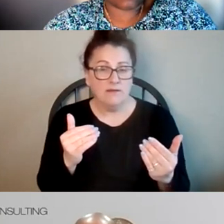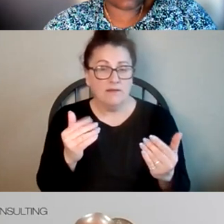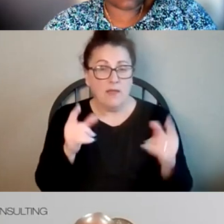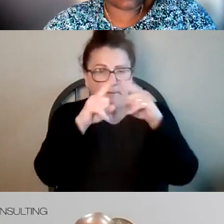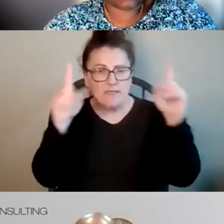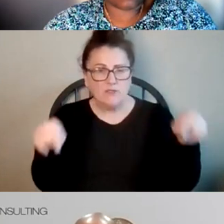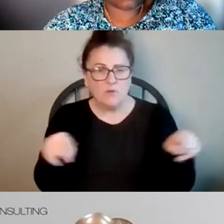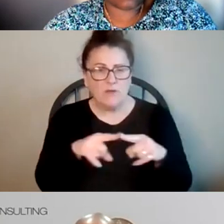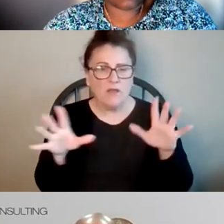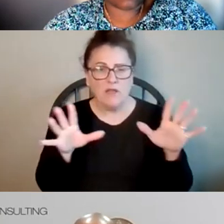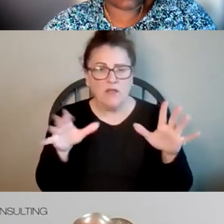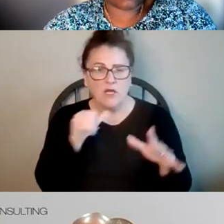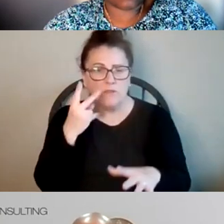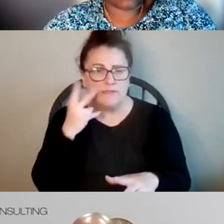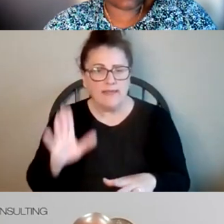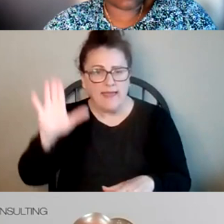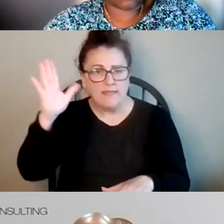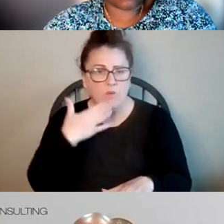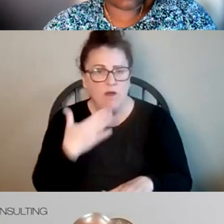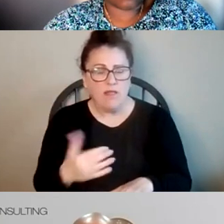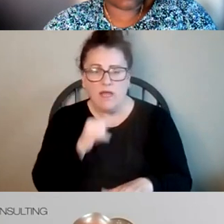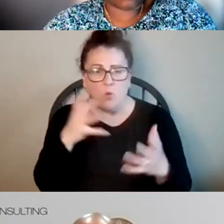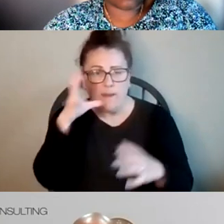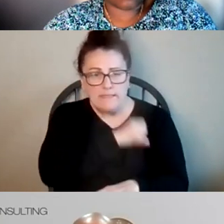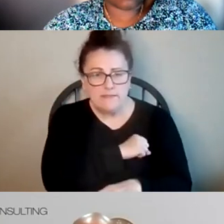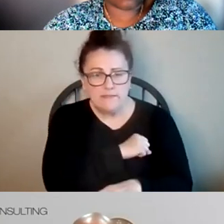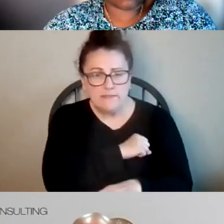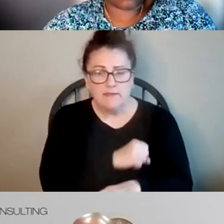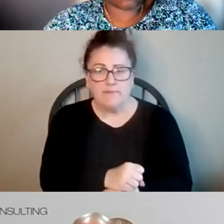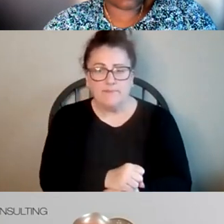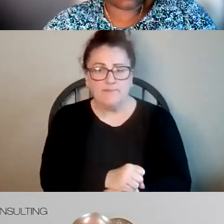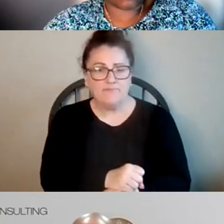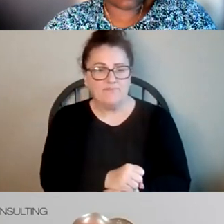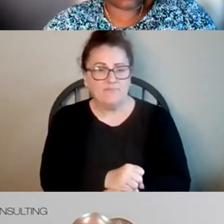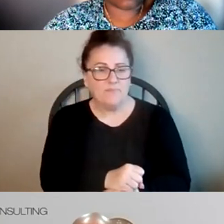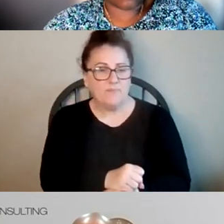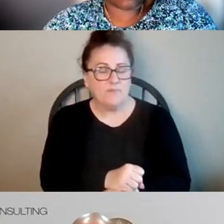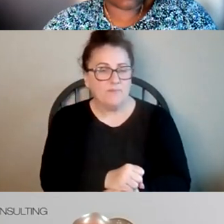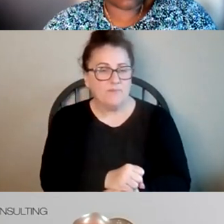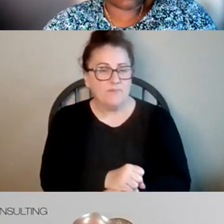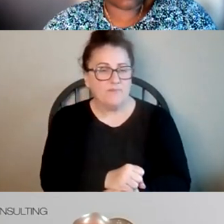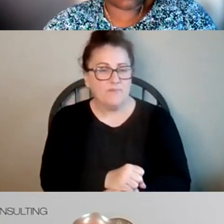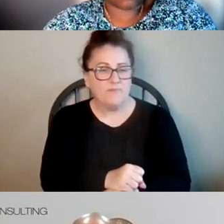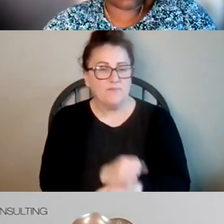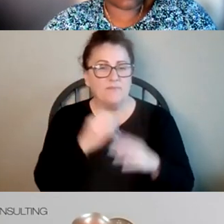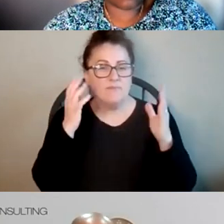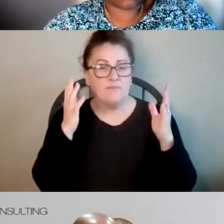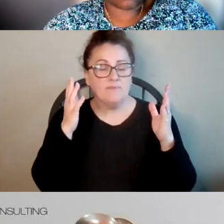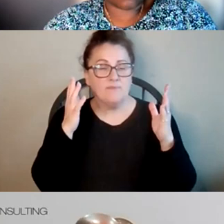My screen is not registering hands very well, and I don't want to miss anyone. Okay, we're good. All right, so the next